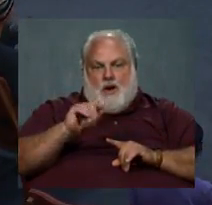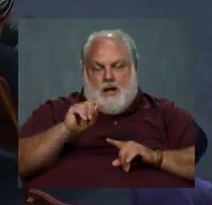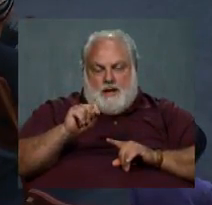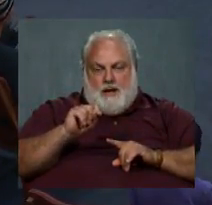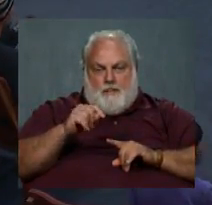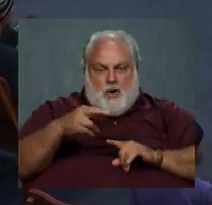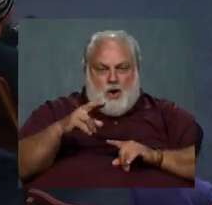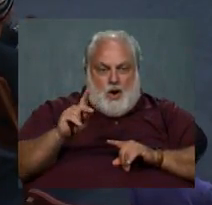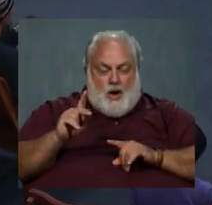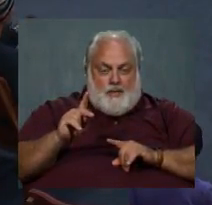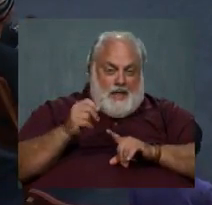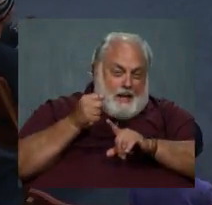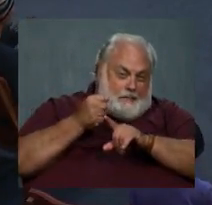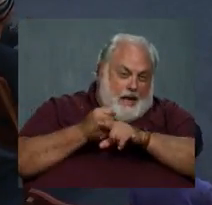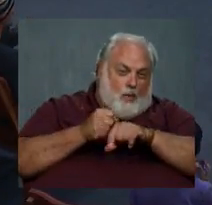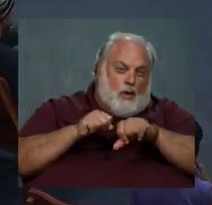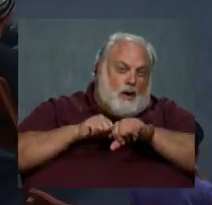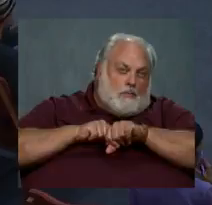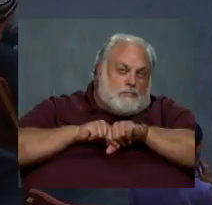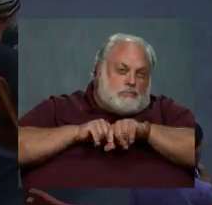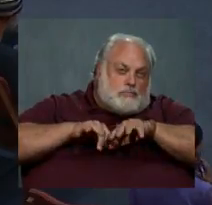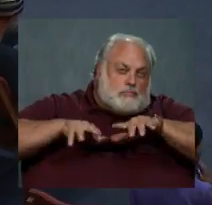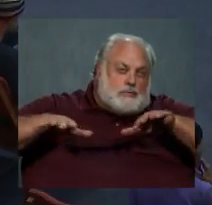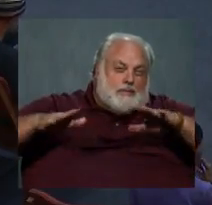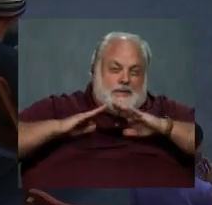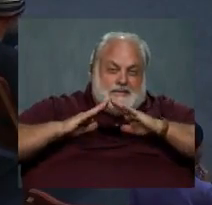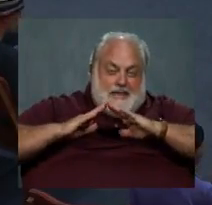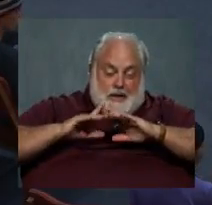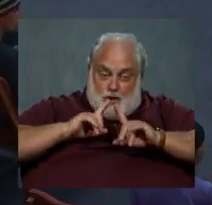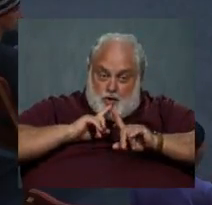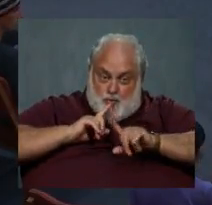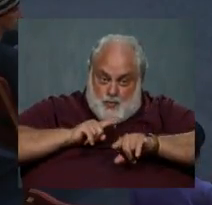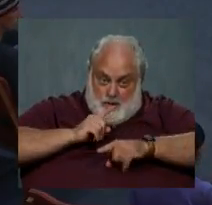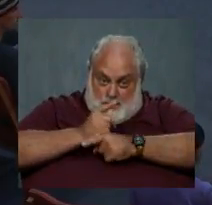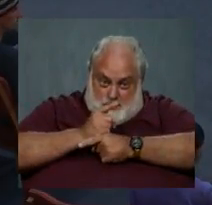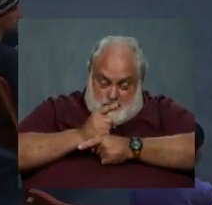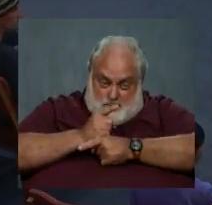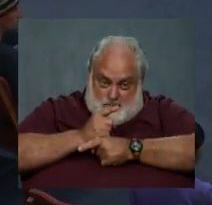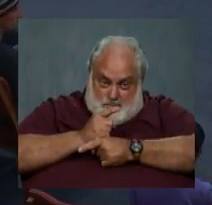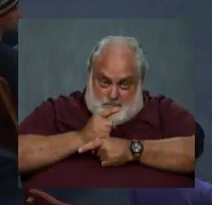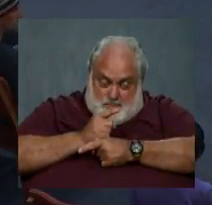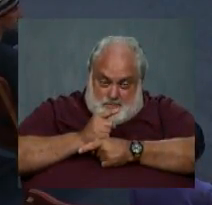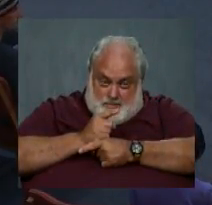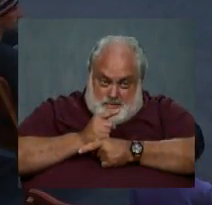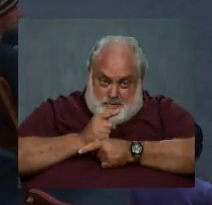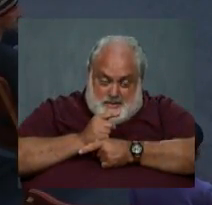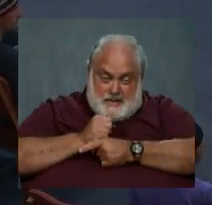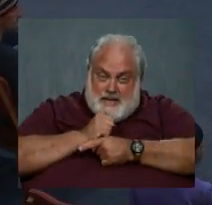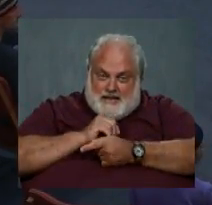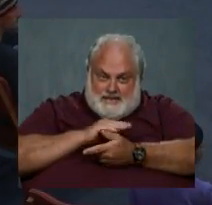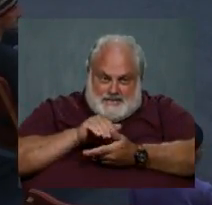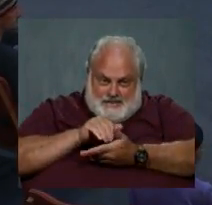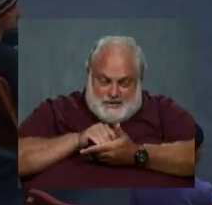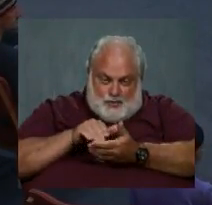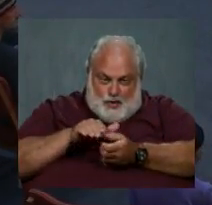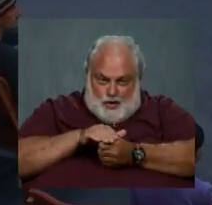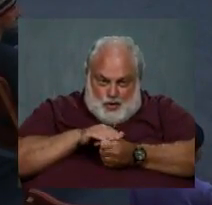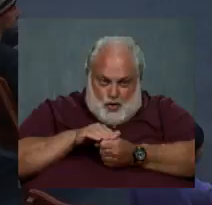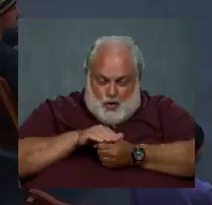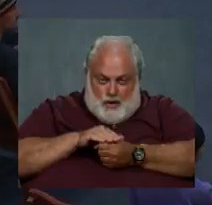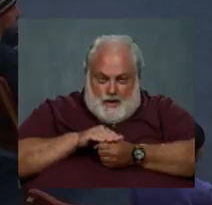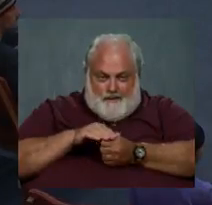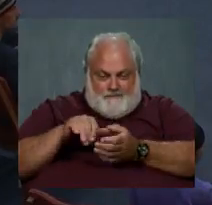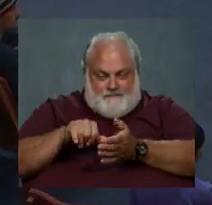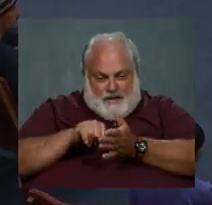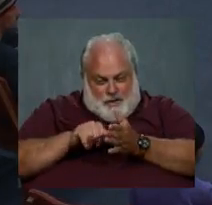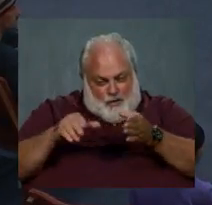centrally located. The impact is going to spread throughout the whole city, correct? It's not going to be just, it's not just going to be centrally located. It's not going to have an emphasis